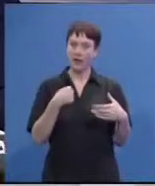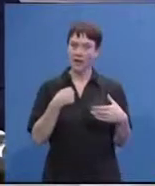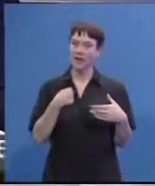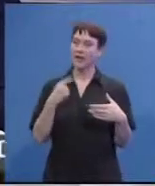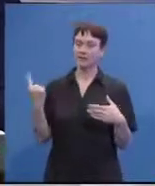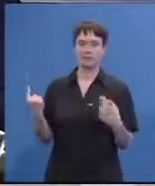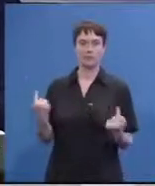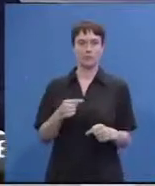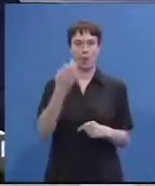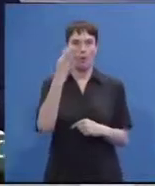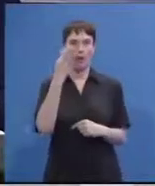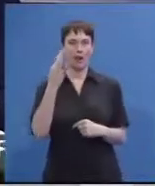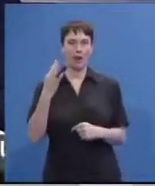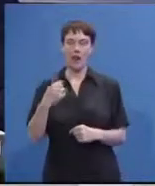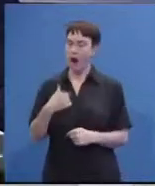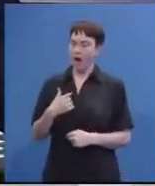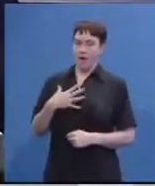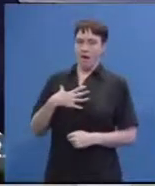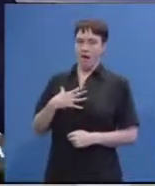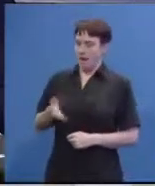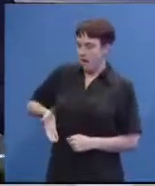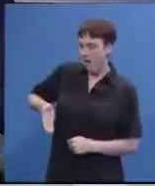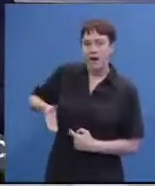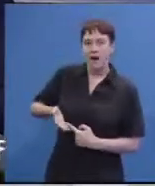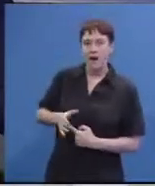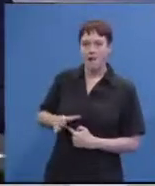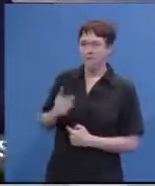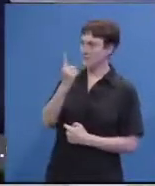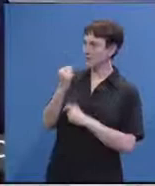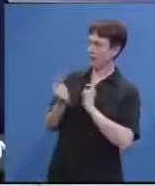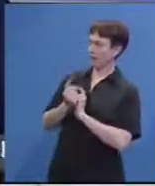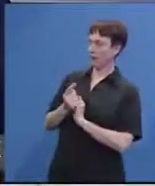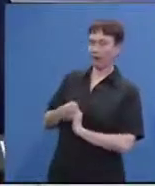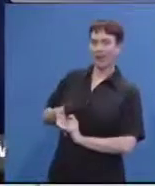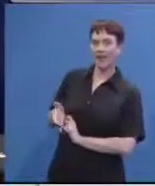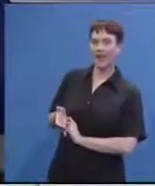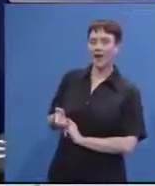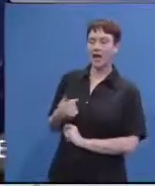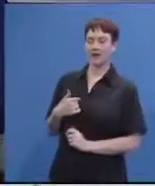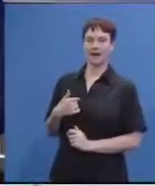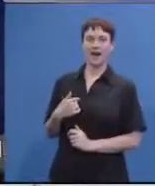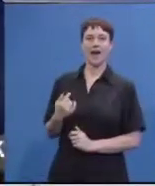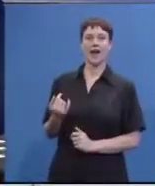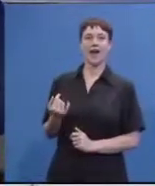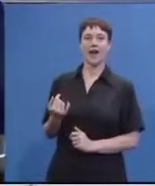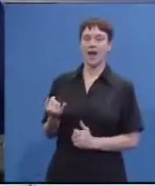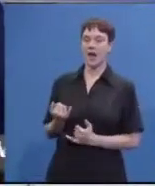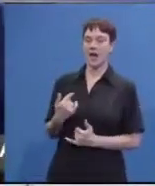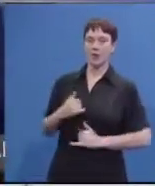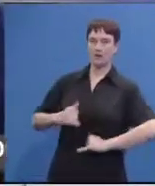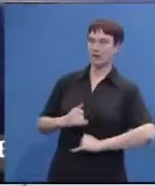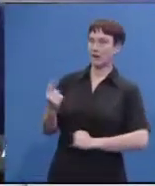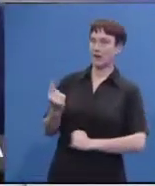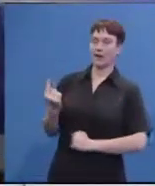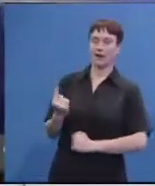first time, we were going to shake his hands and talk to him face to face. I mean, we were just anticipating him coming in through the door. But once he came